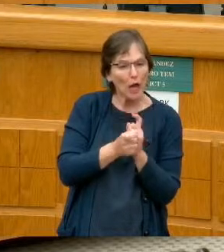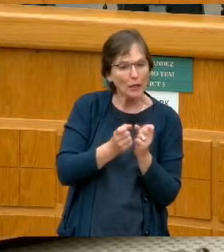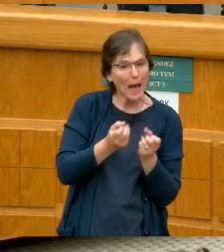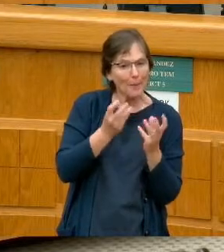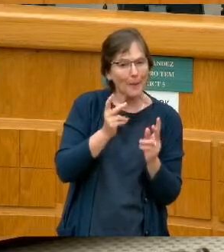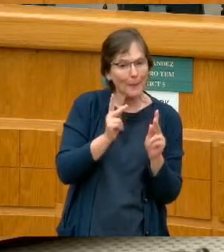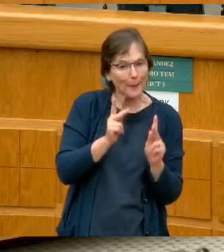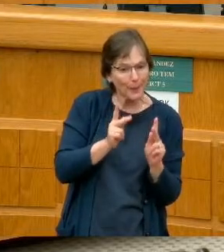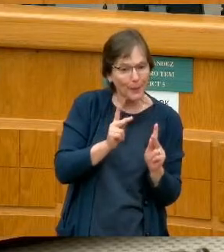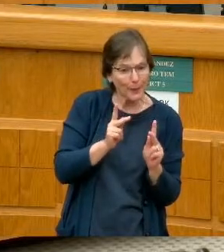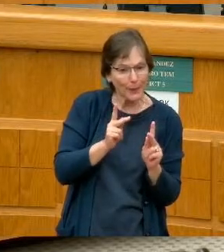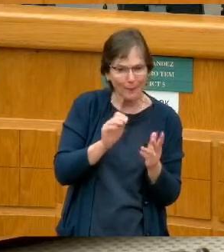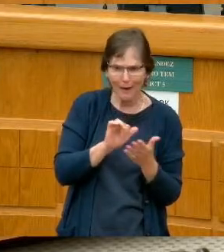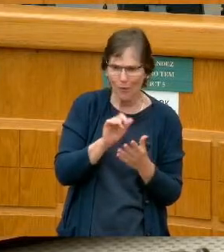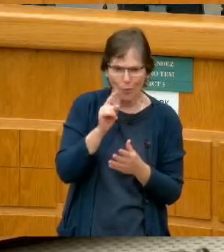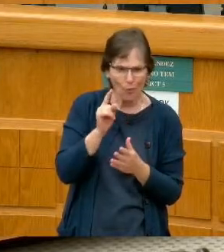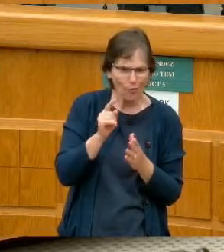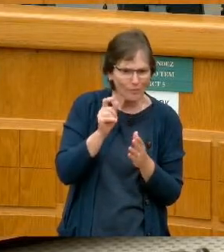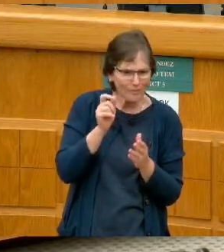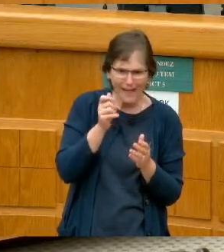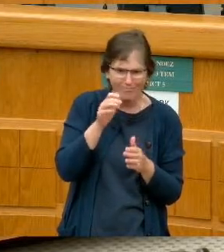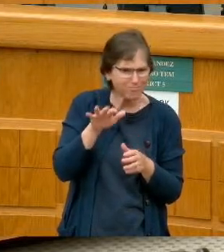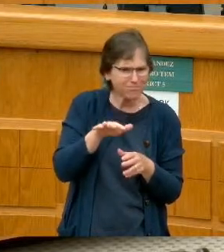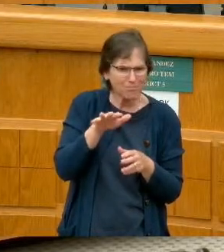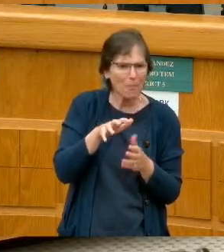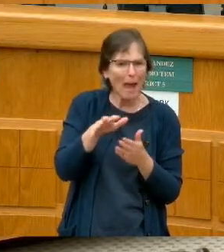Texas is a